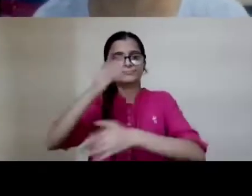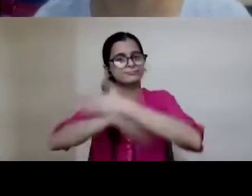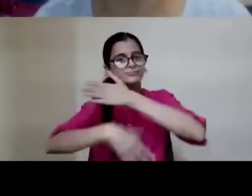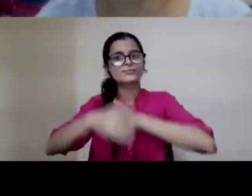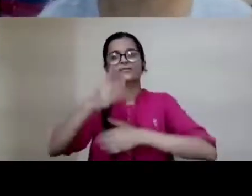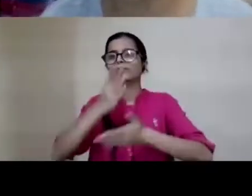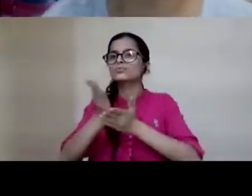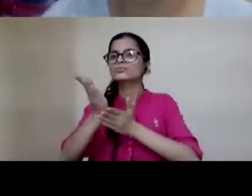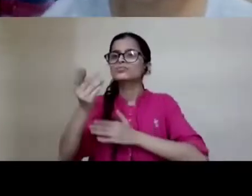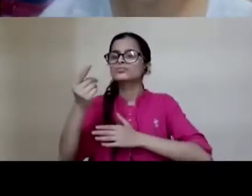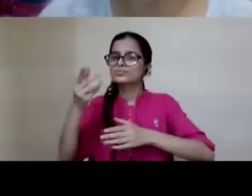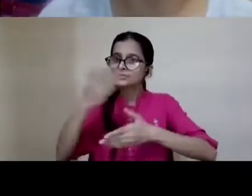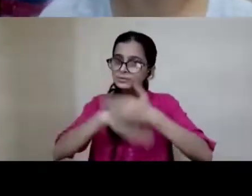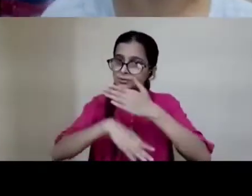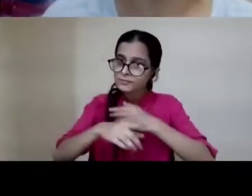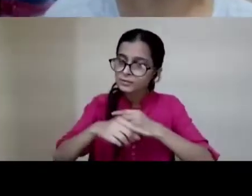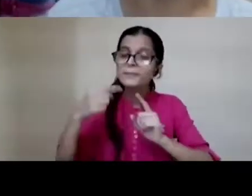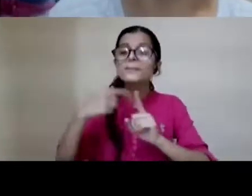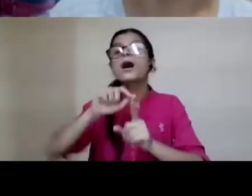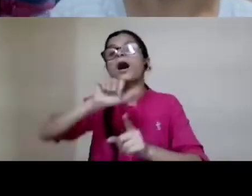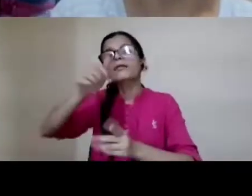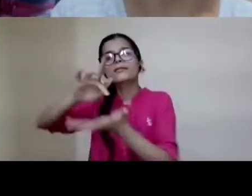to other places.